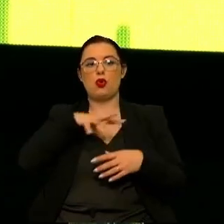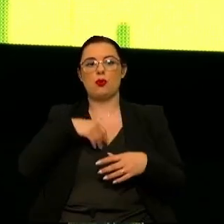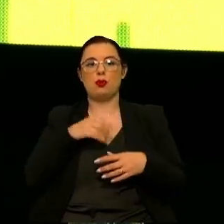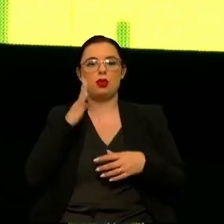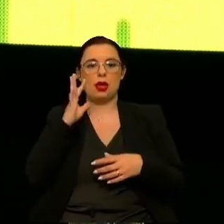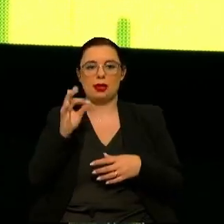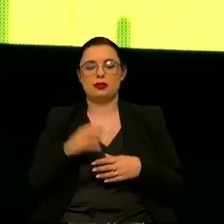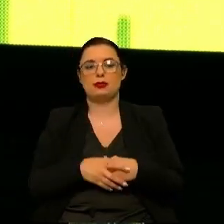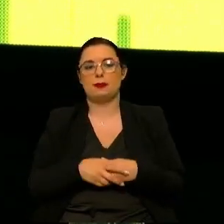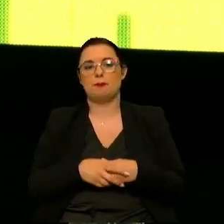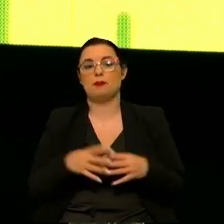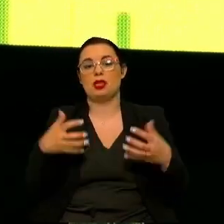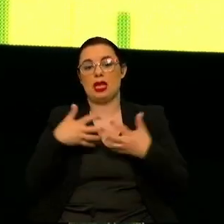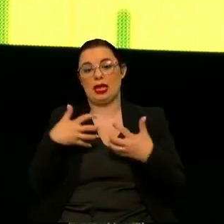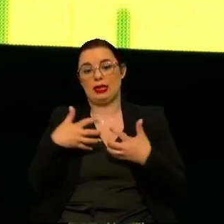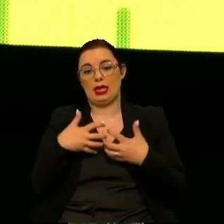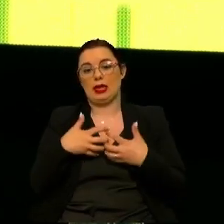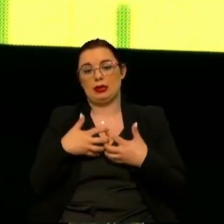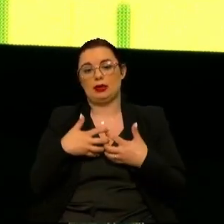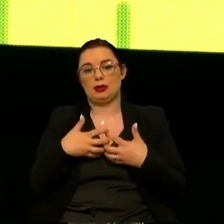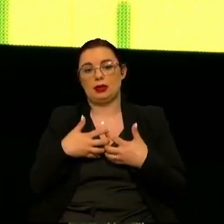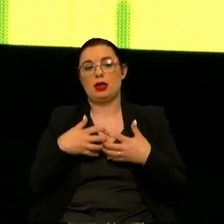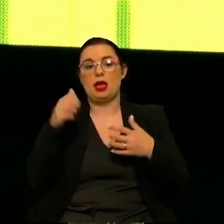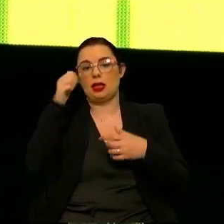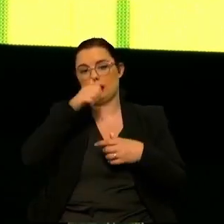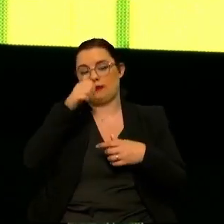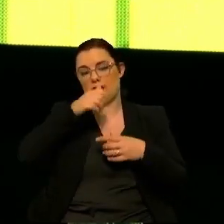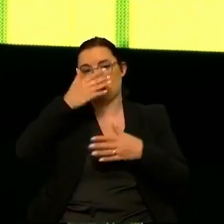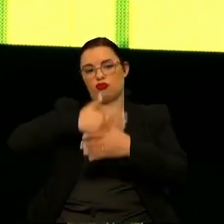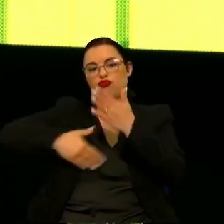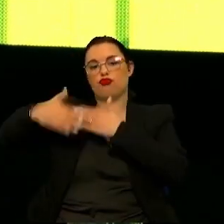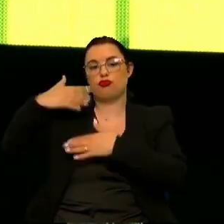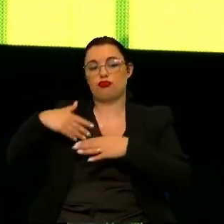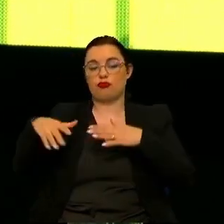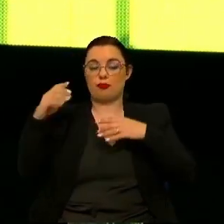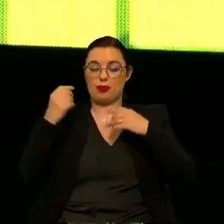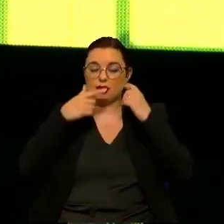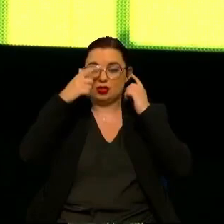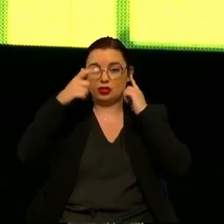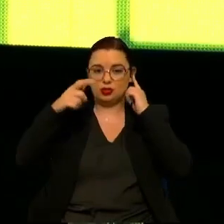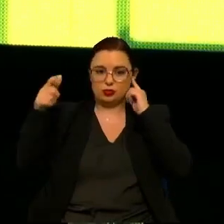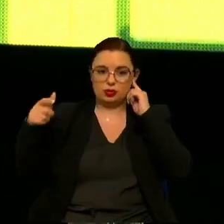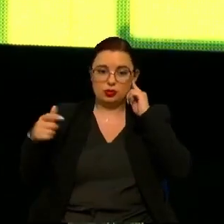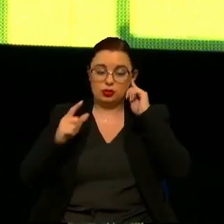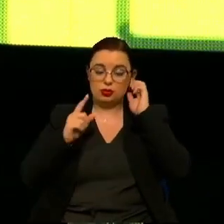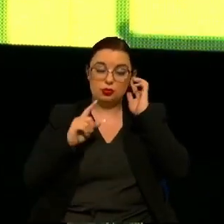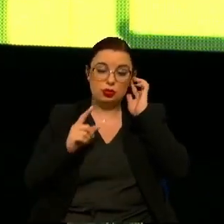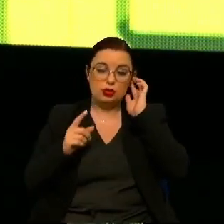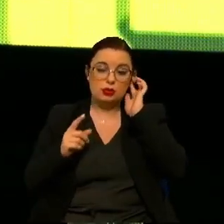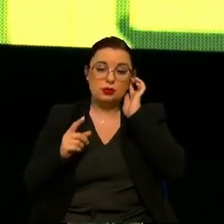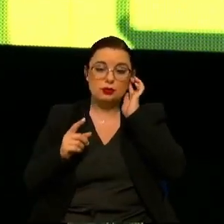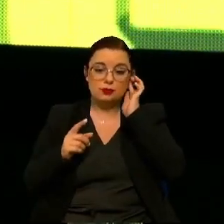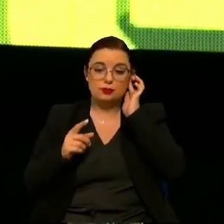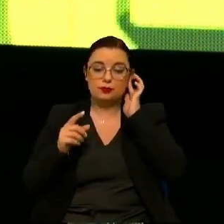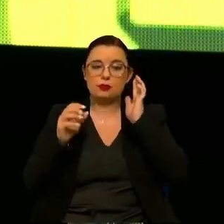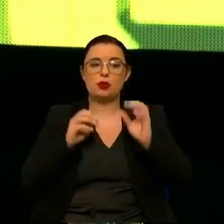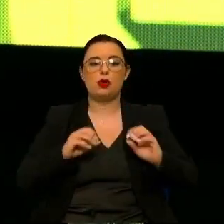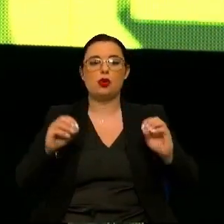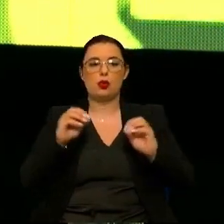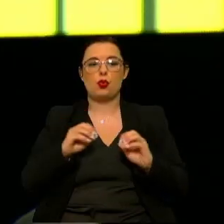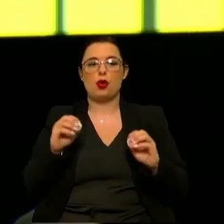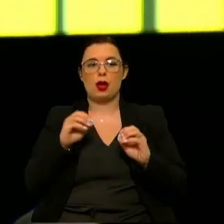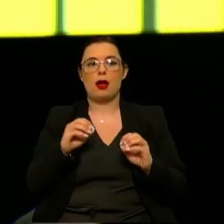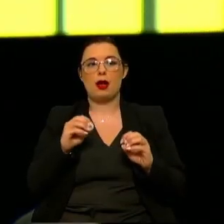the world has always been like this. The war is probably one of the, warfare is one of the